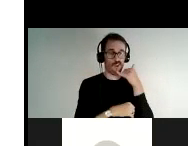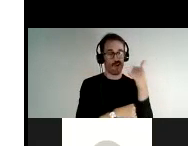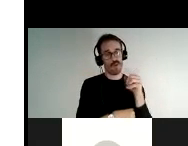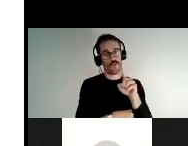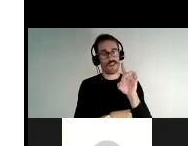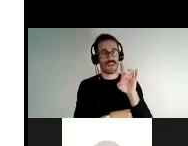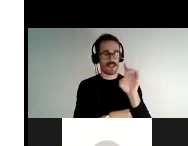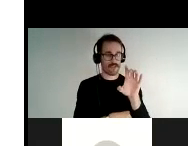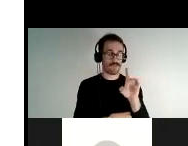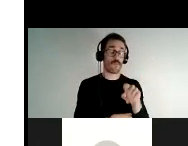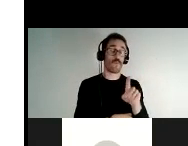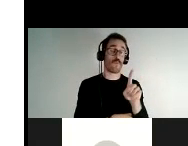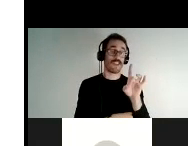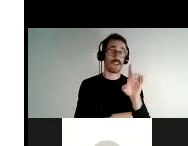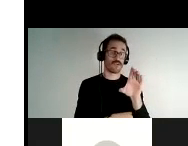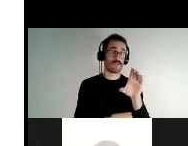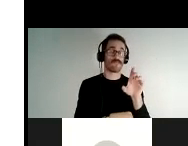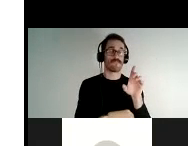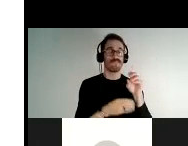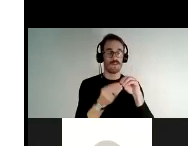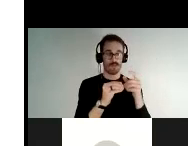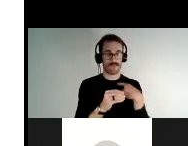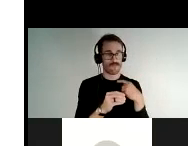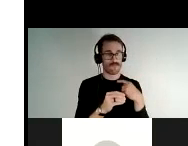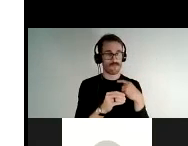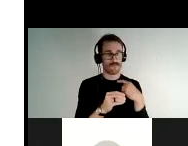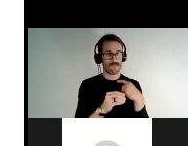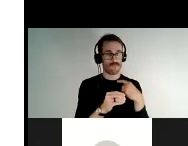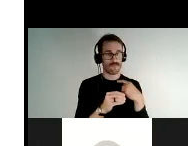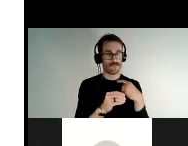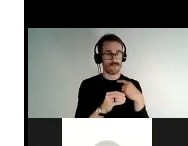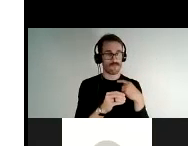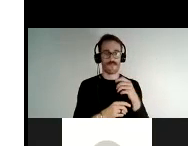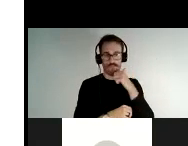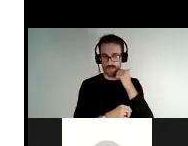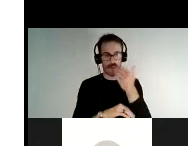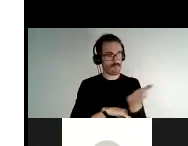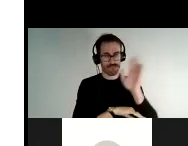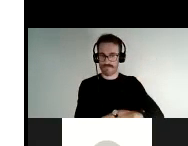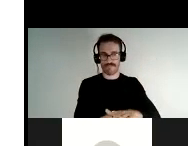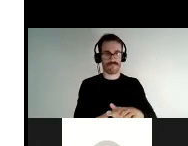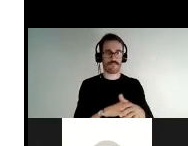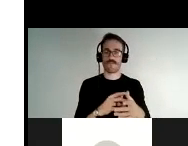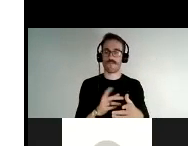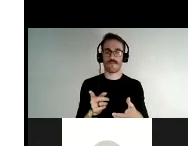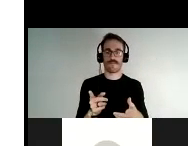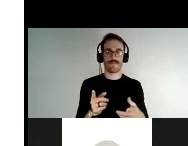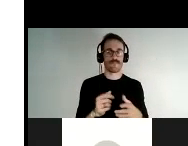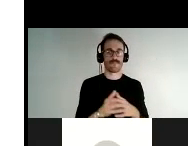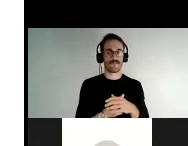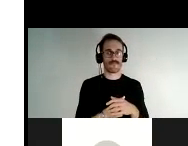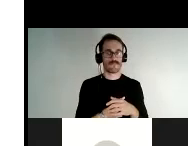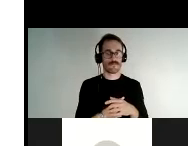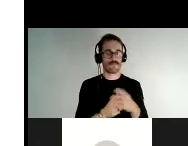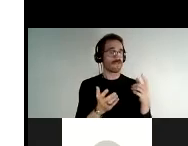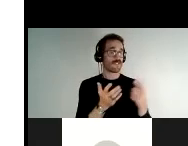there, it's 24 hours a day, 7 days a week. You can find help. Although I have to say that sometimes